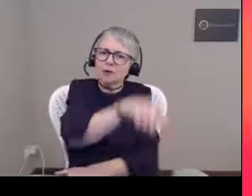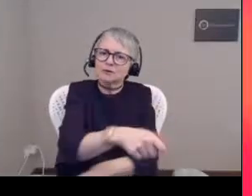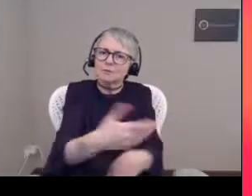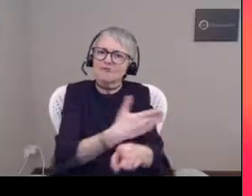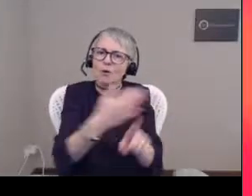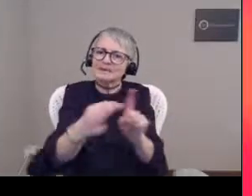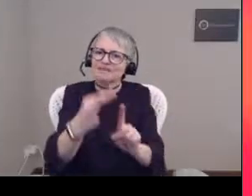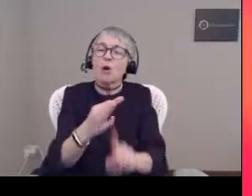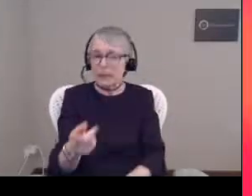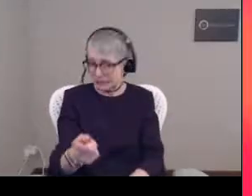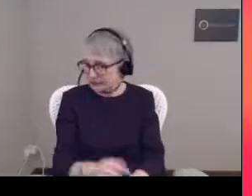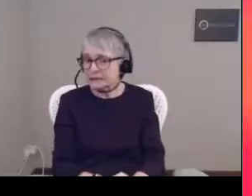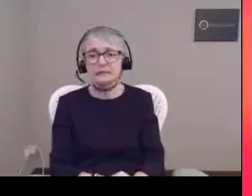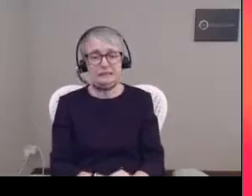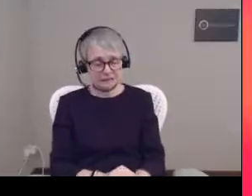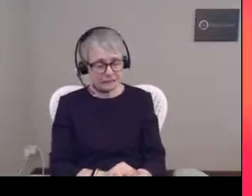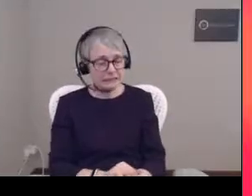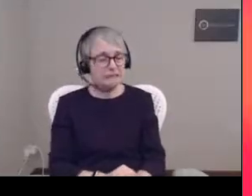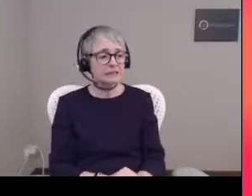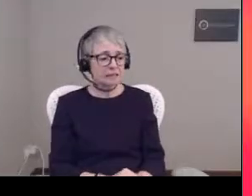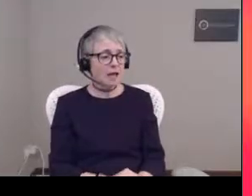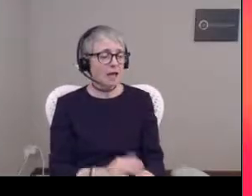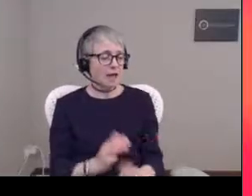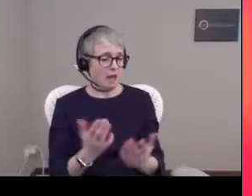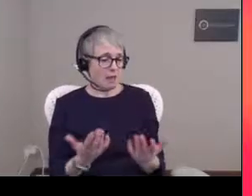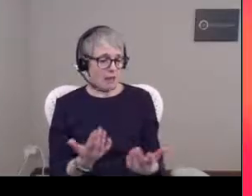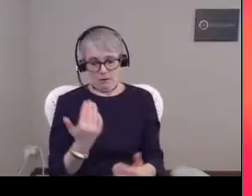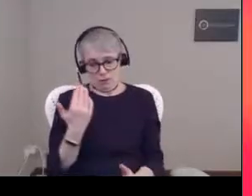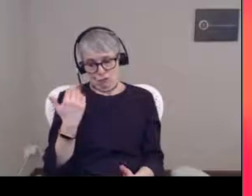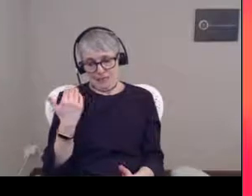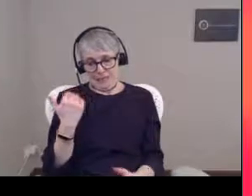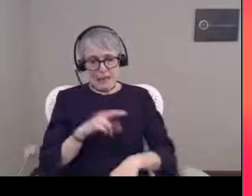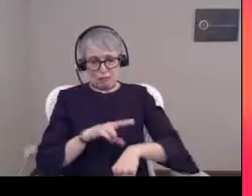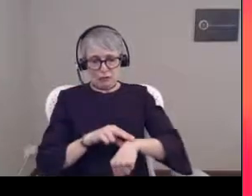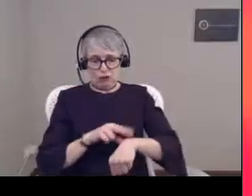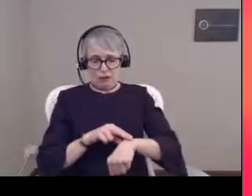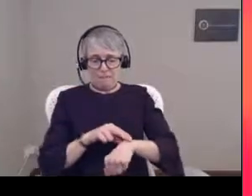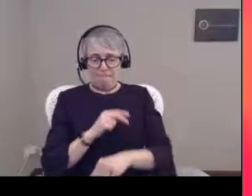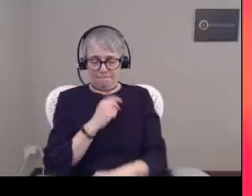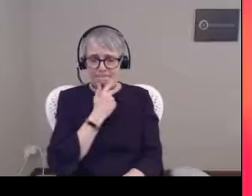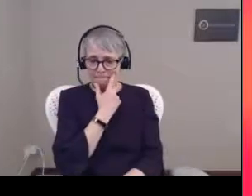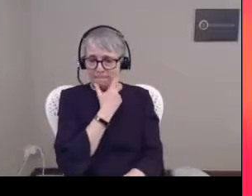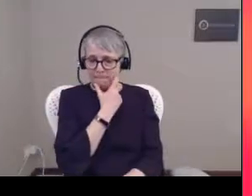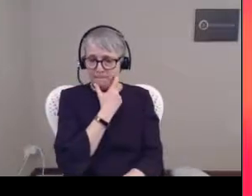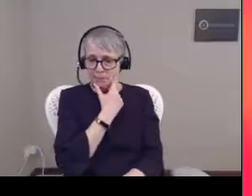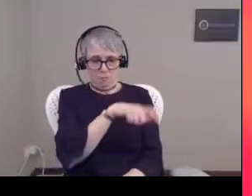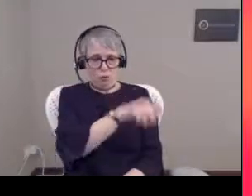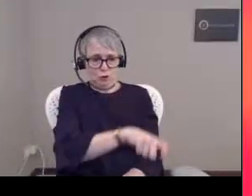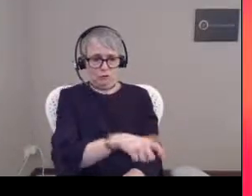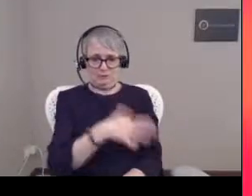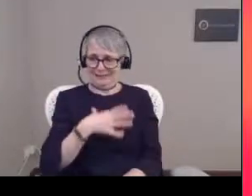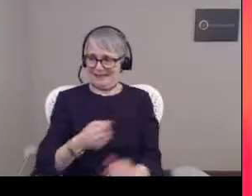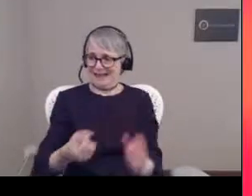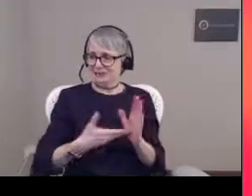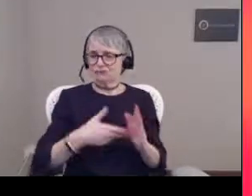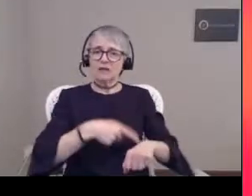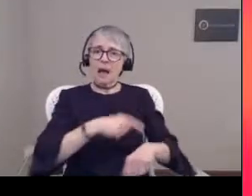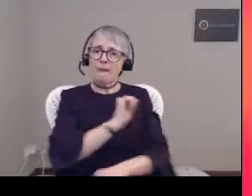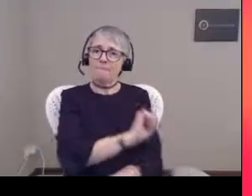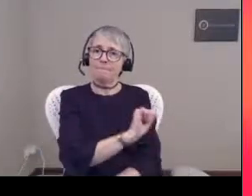Yeah, I've got a couple. So very recently on the apprenticeship, so candidates who needed extra time on one of